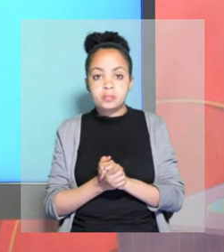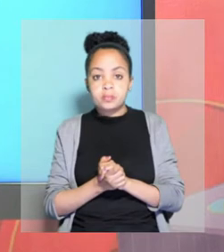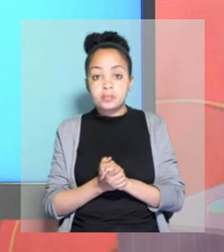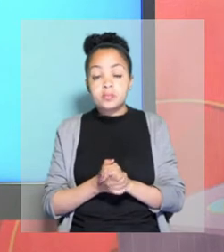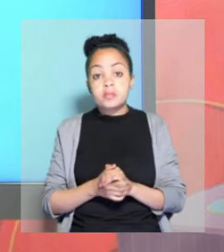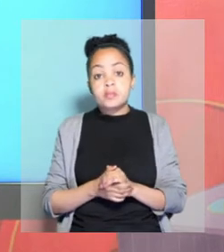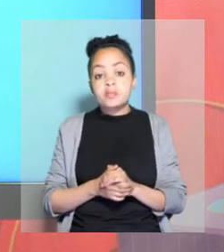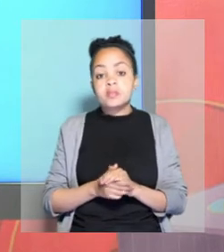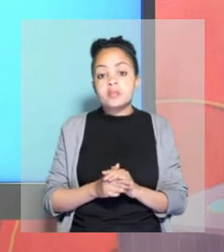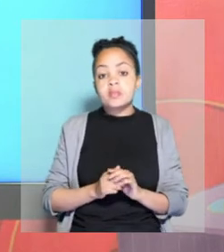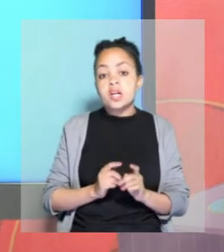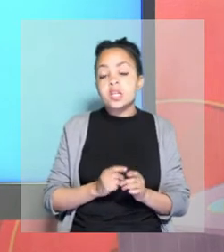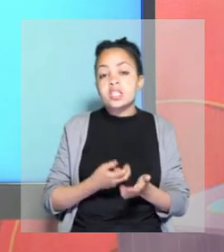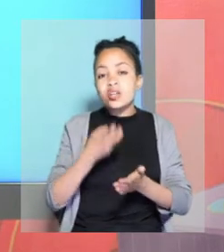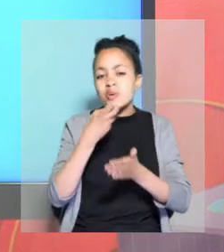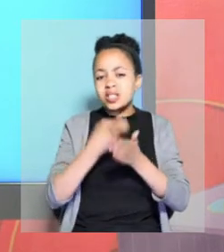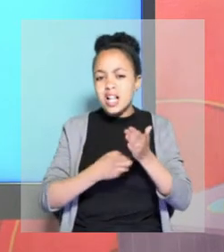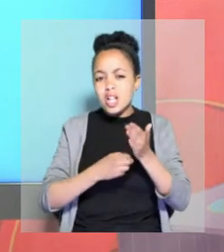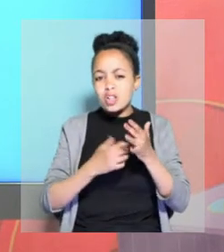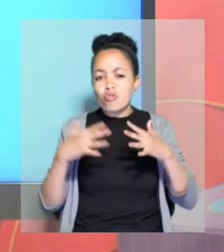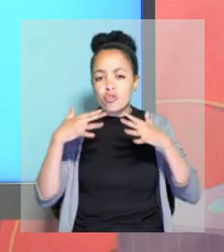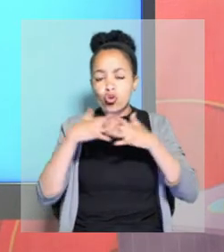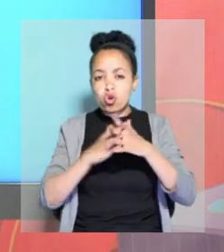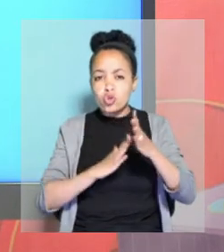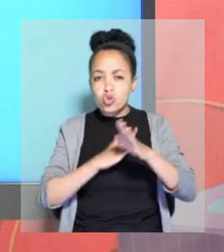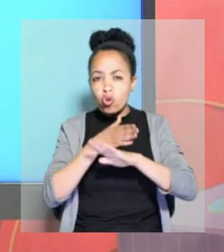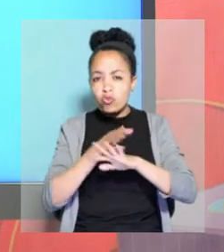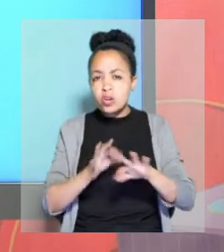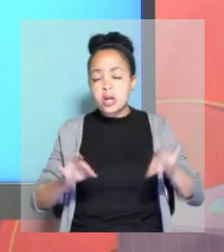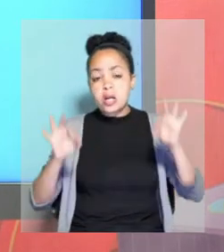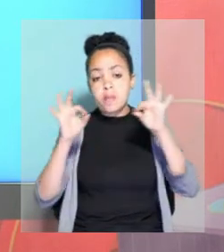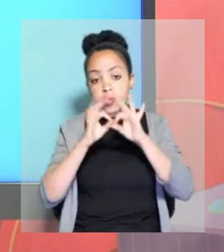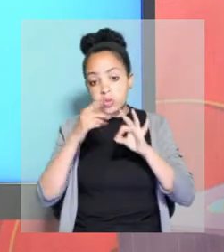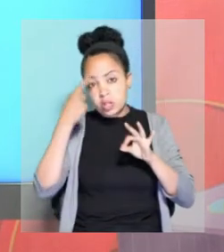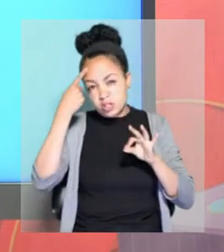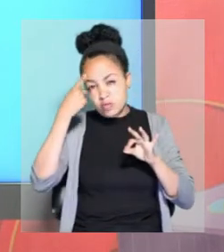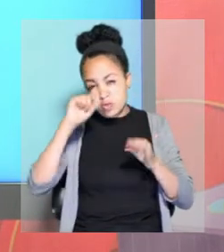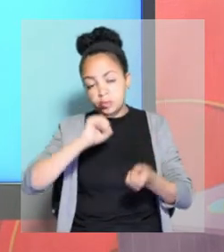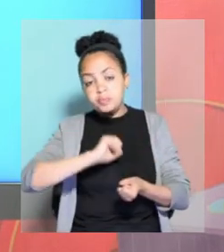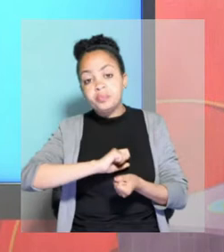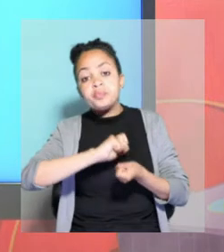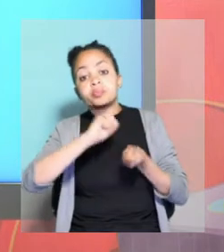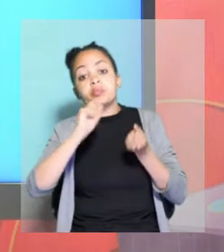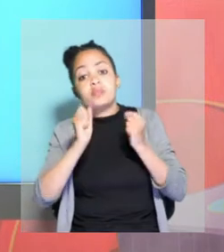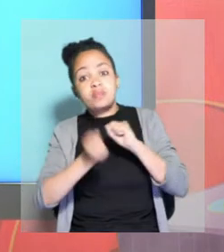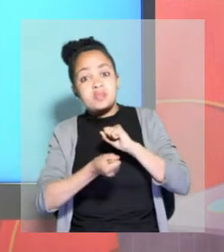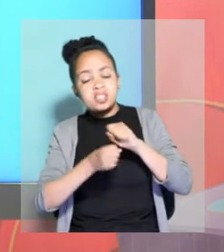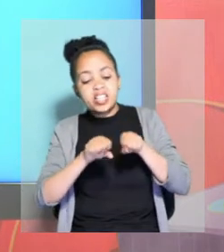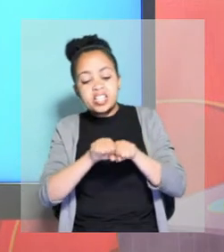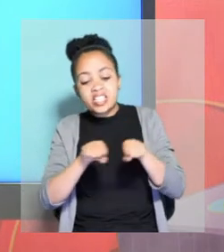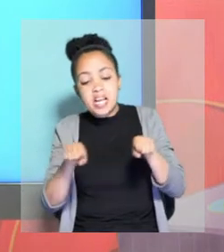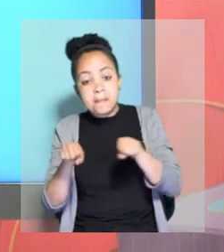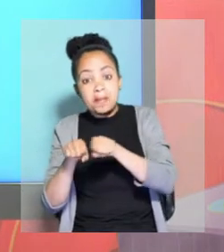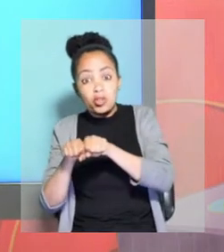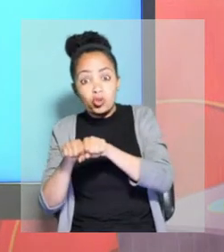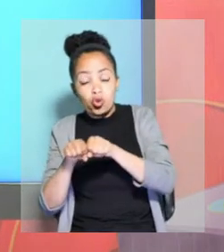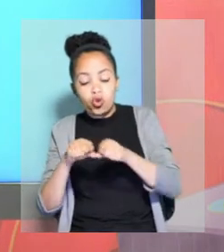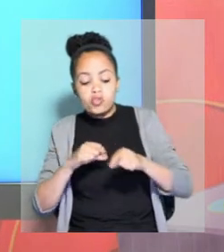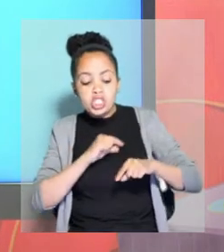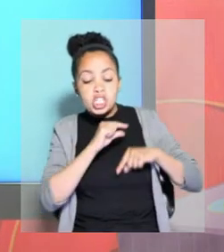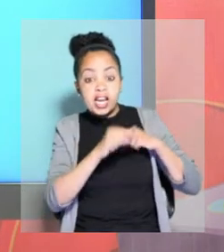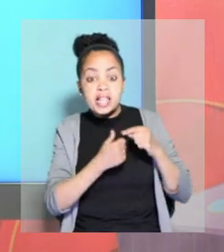As a result of crossover, which is important for exchanging a segment of genetic